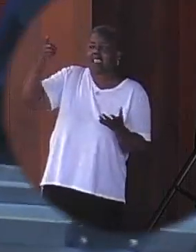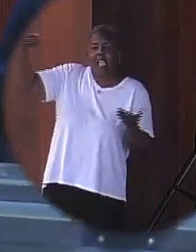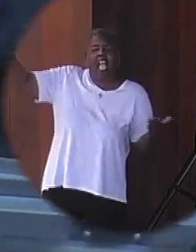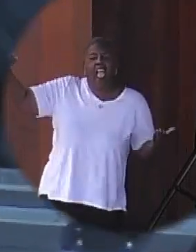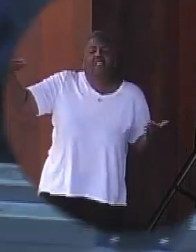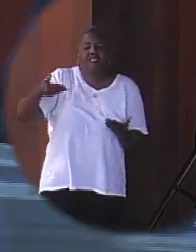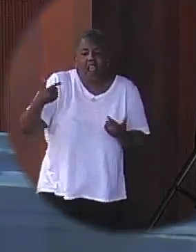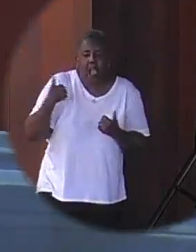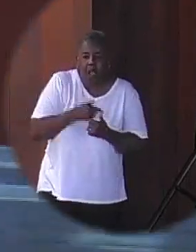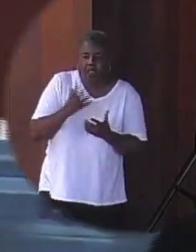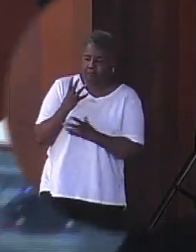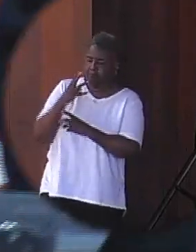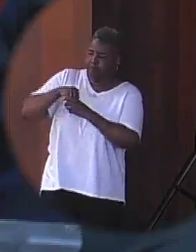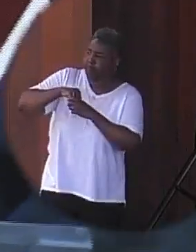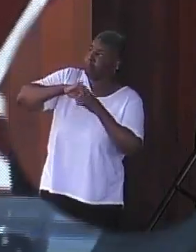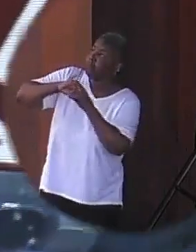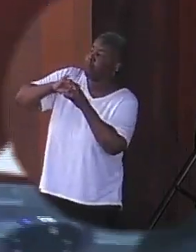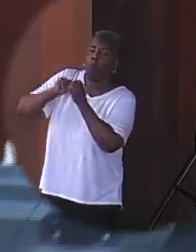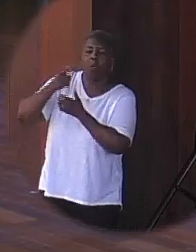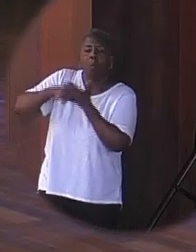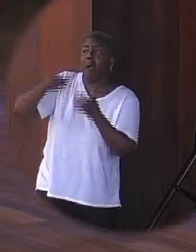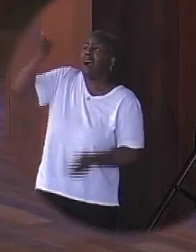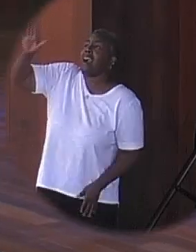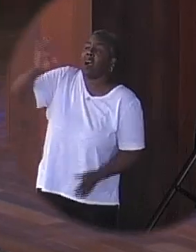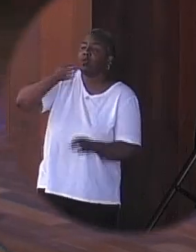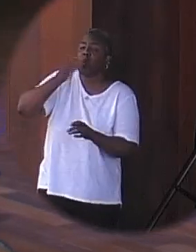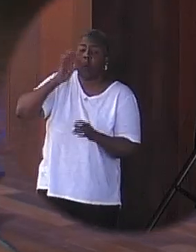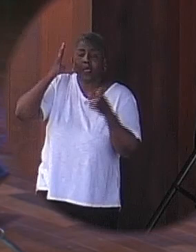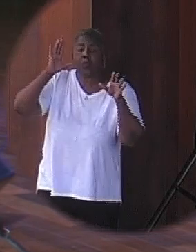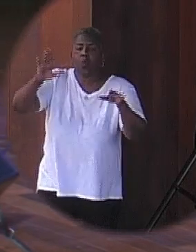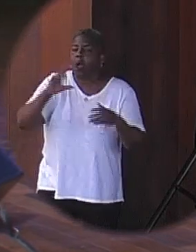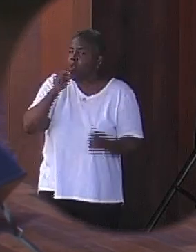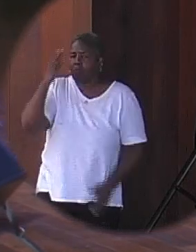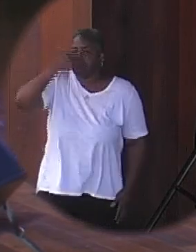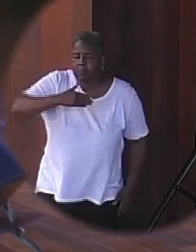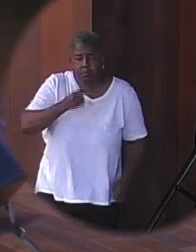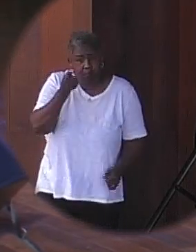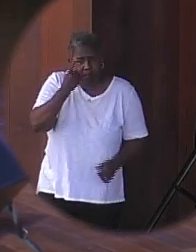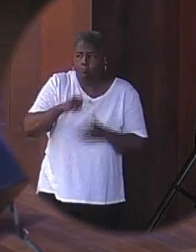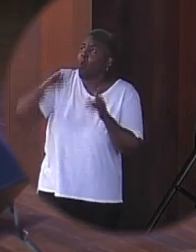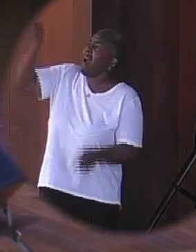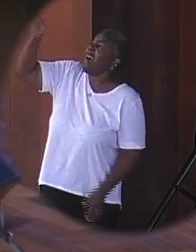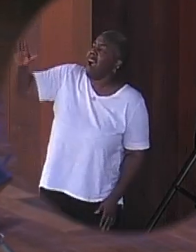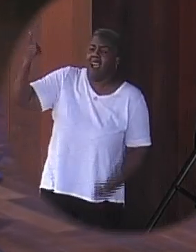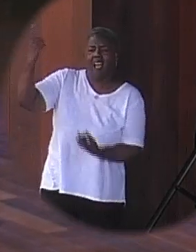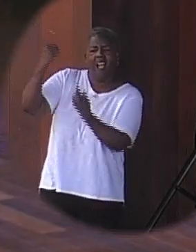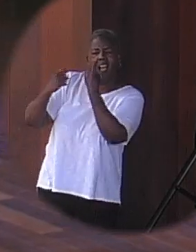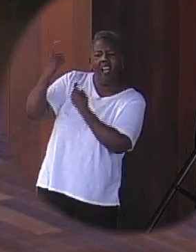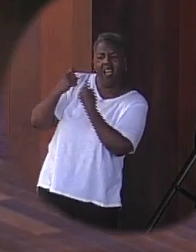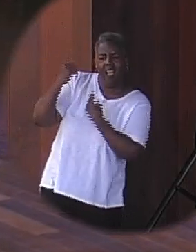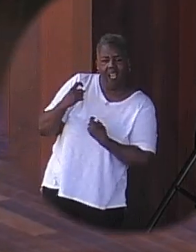invitation for us to participate in what God is about to do. Don't you miss this. When God asks